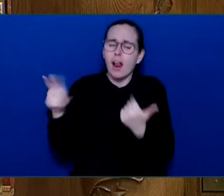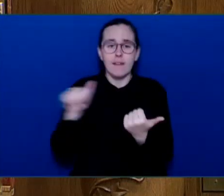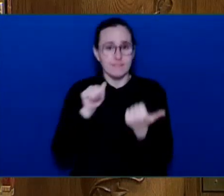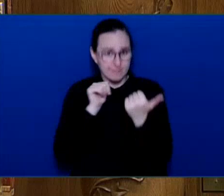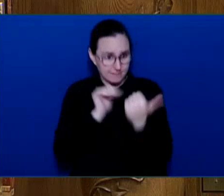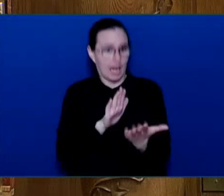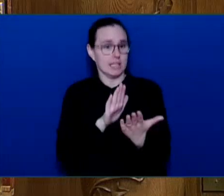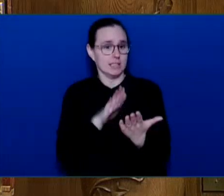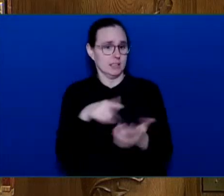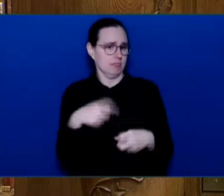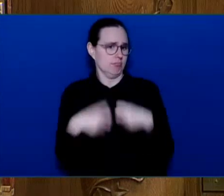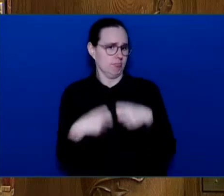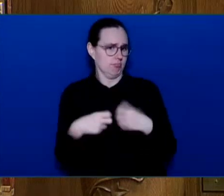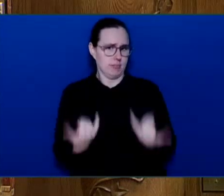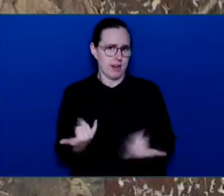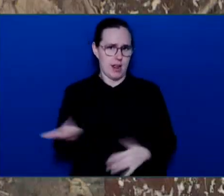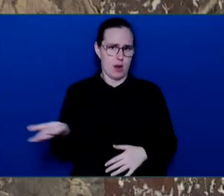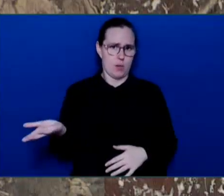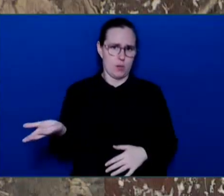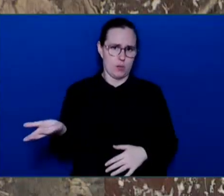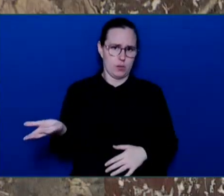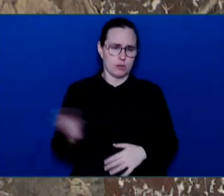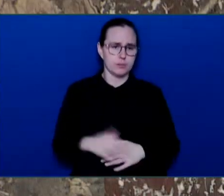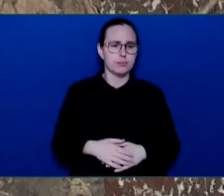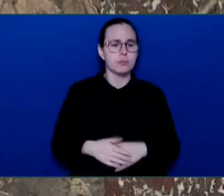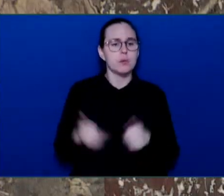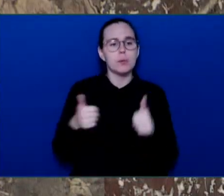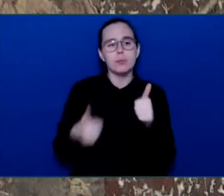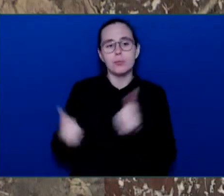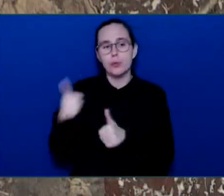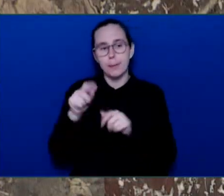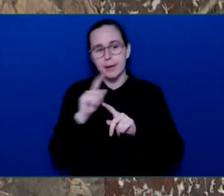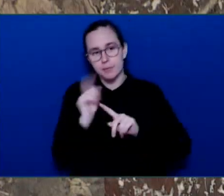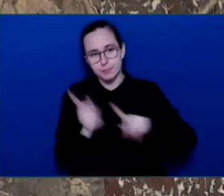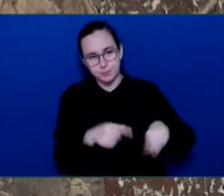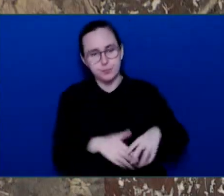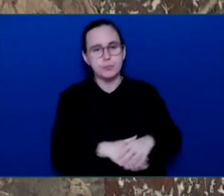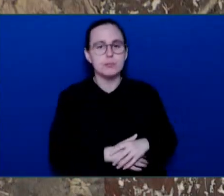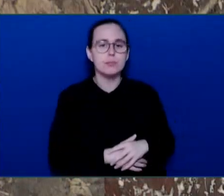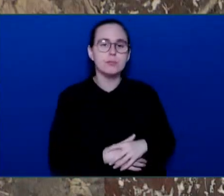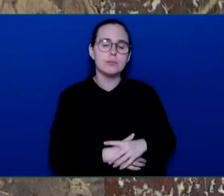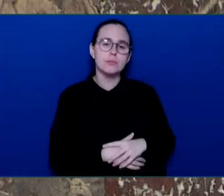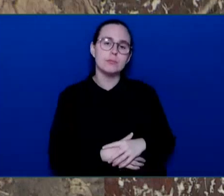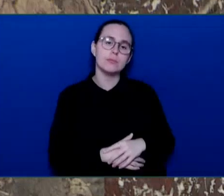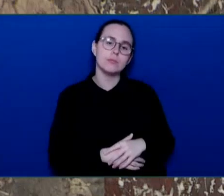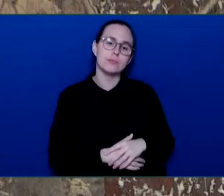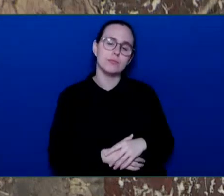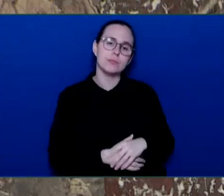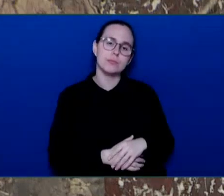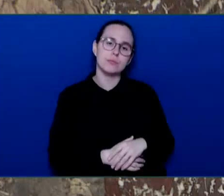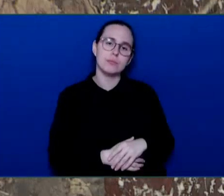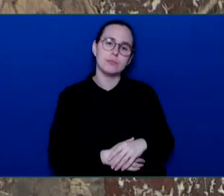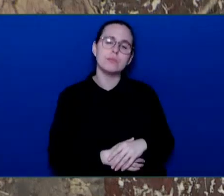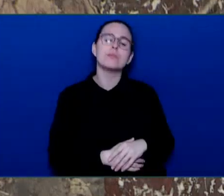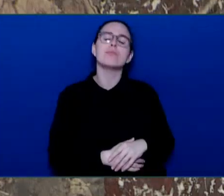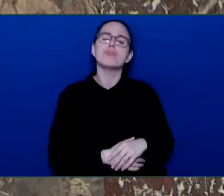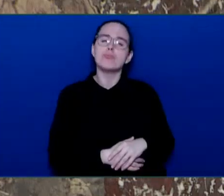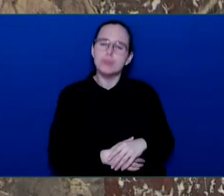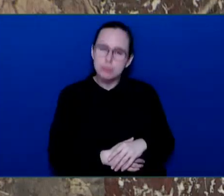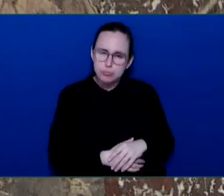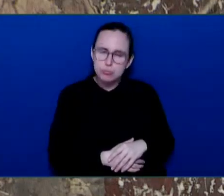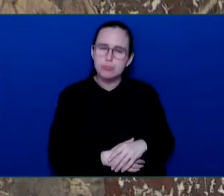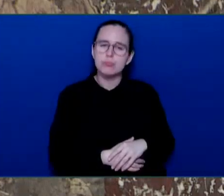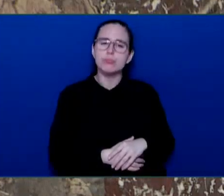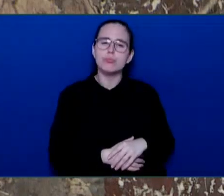Premier. Can you imagine how transformative it would have been at Port Alberni had there been a clean aluminum plant in that